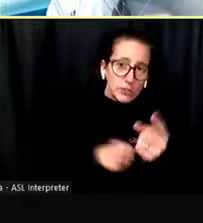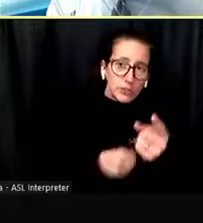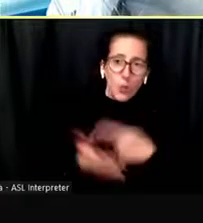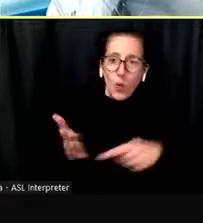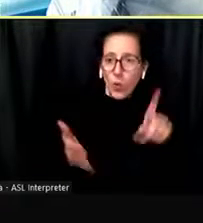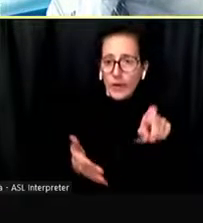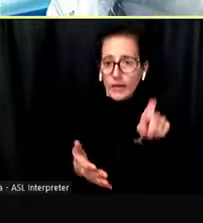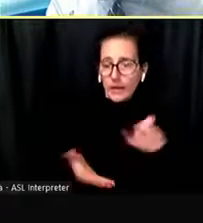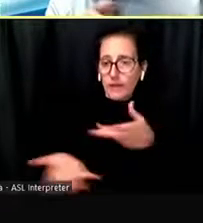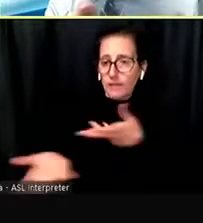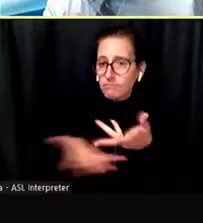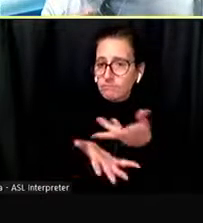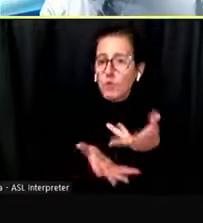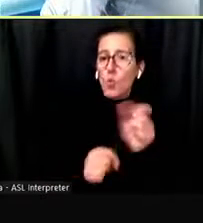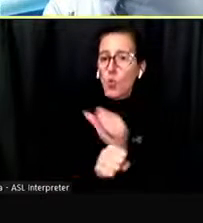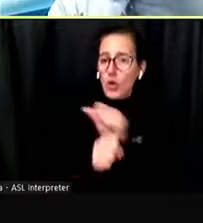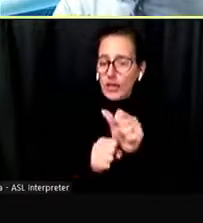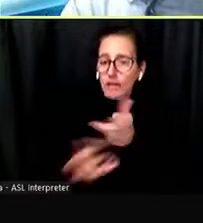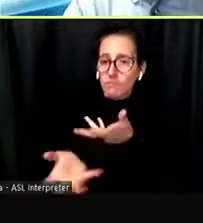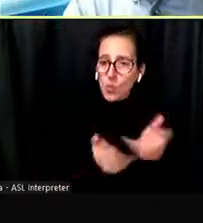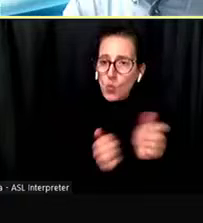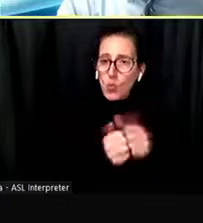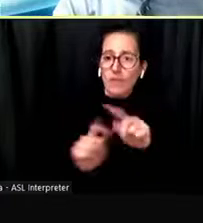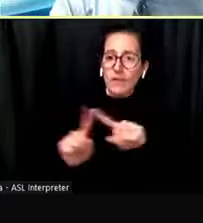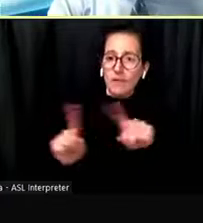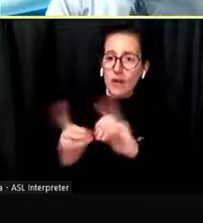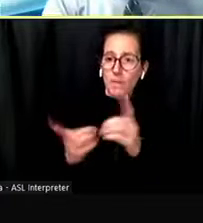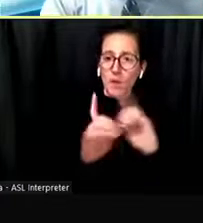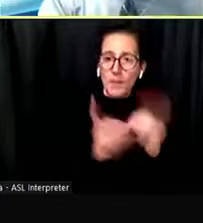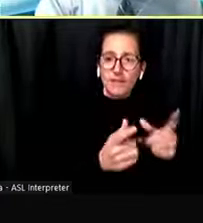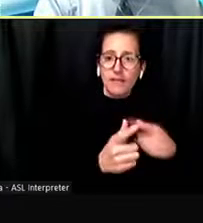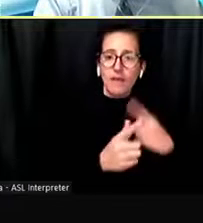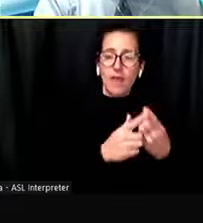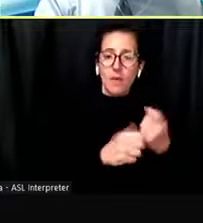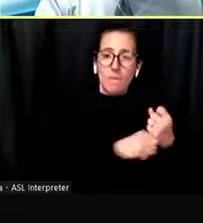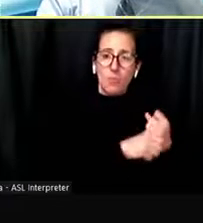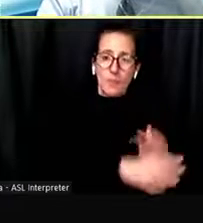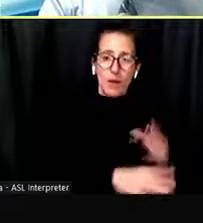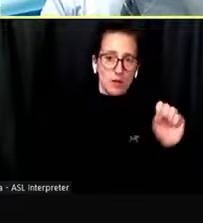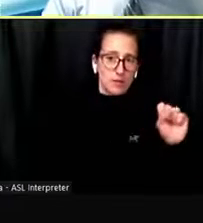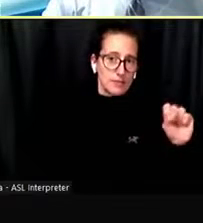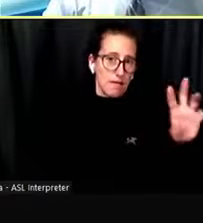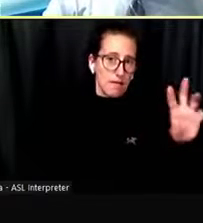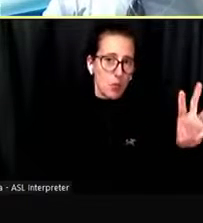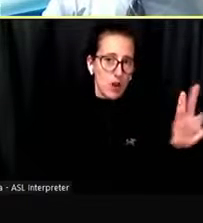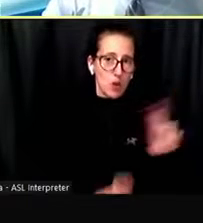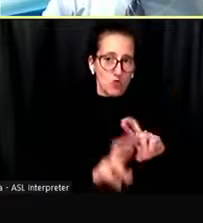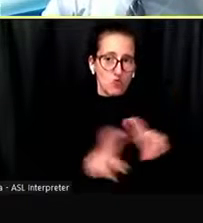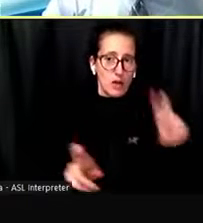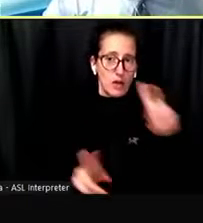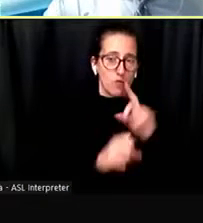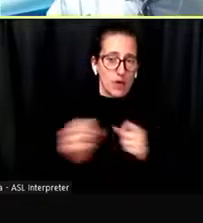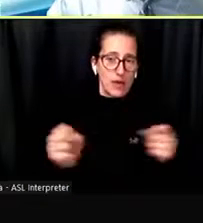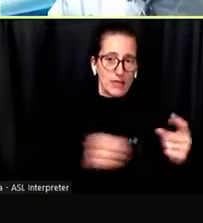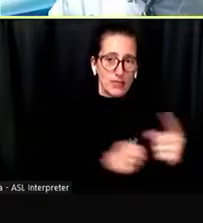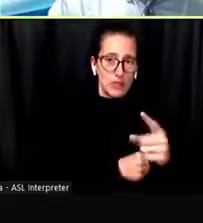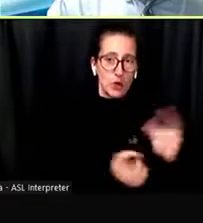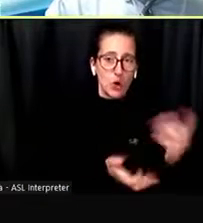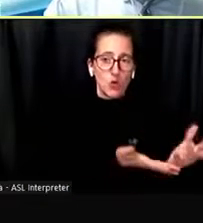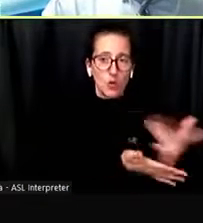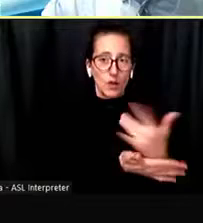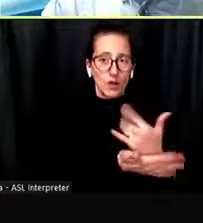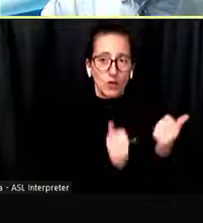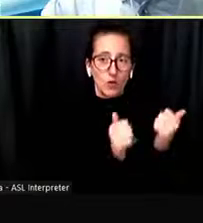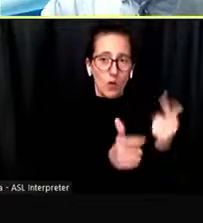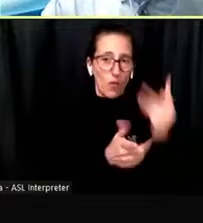then get our softwares rolled forward to the next year so it's ready to take in information. So there's actually a lot of logistic and prep work